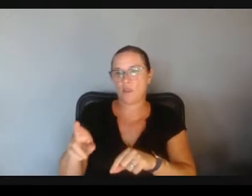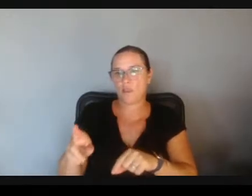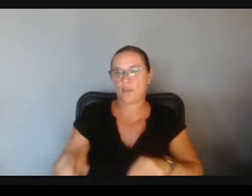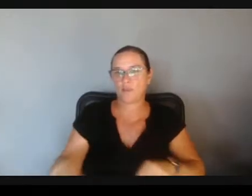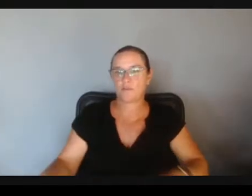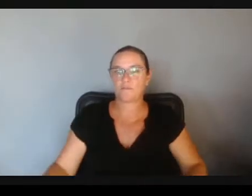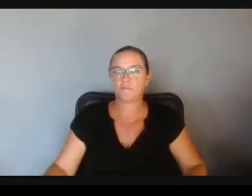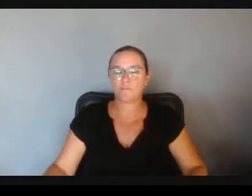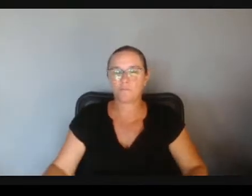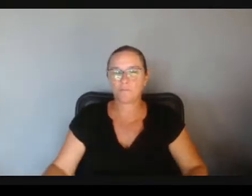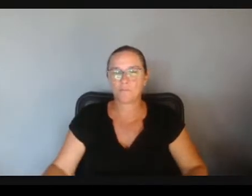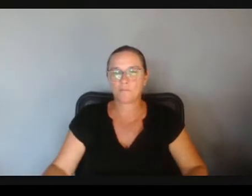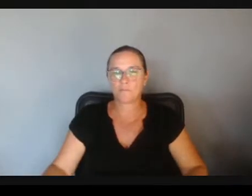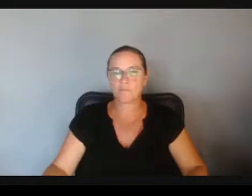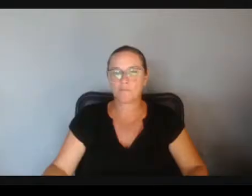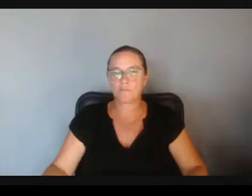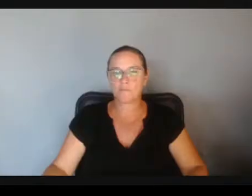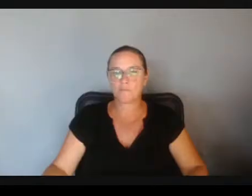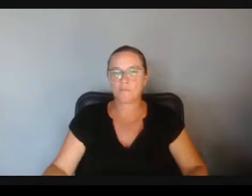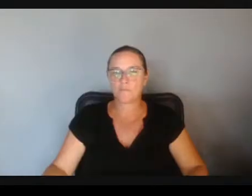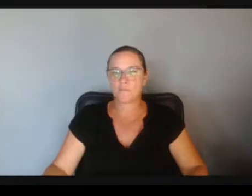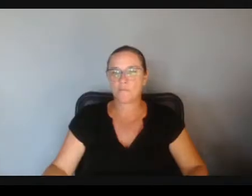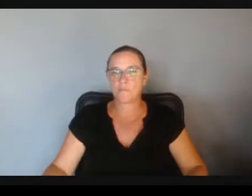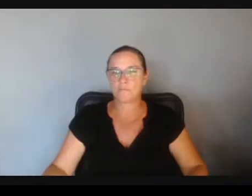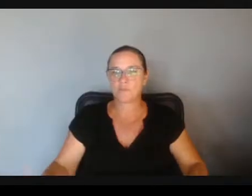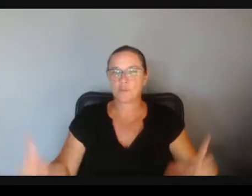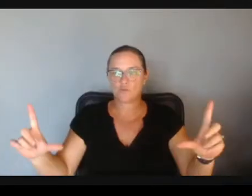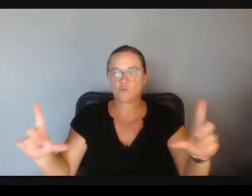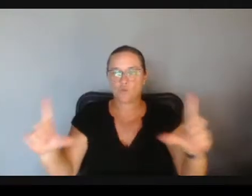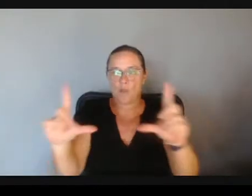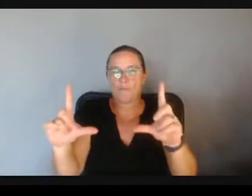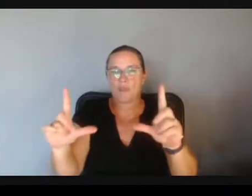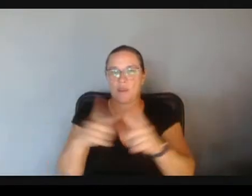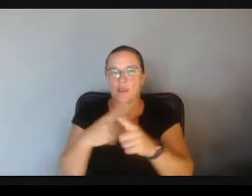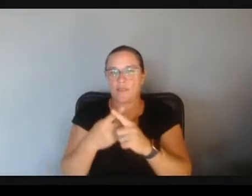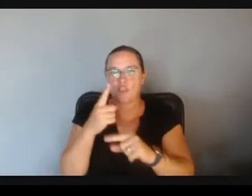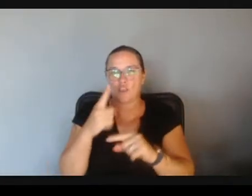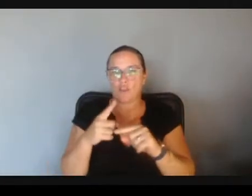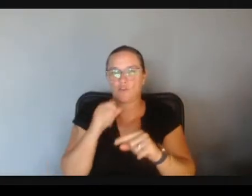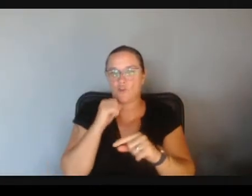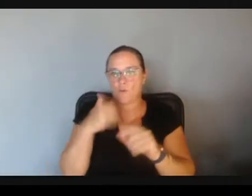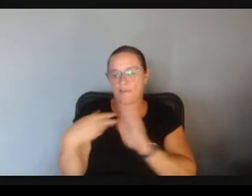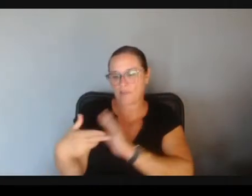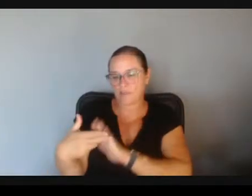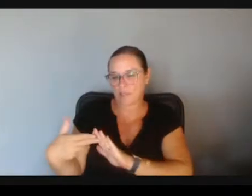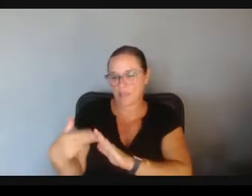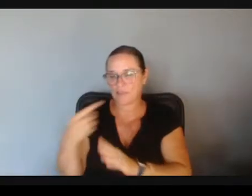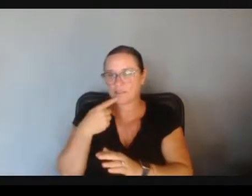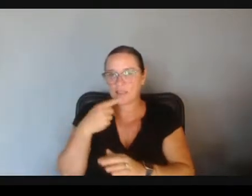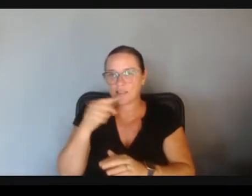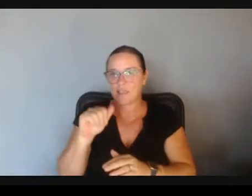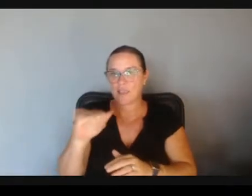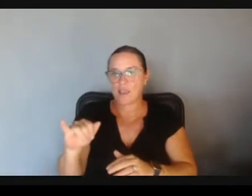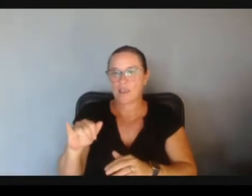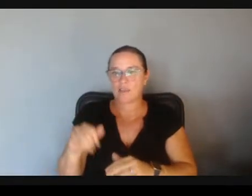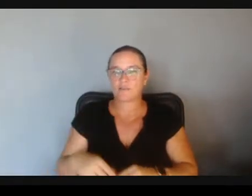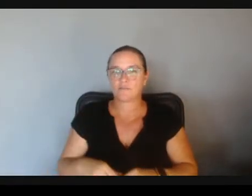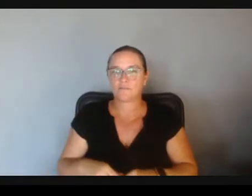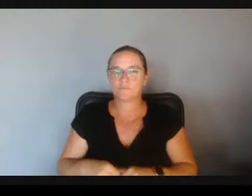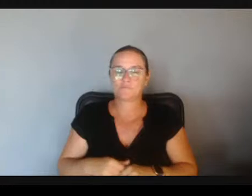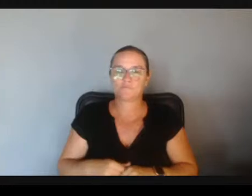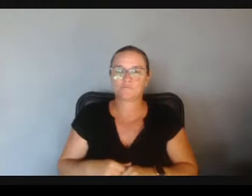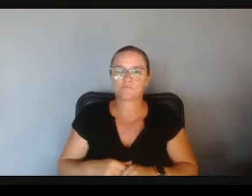thing. A little cropping and nobody sees it ever again. Yep. And even if you don't, I mean, could you not just